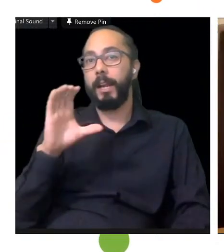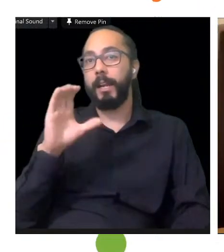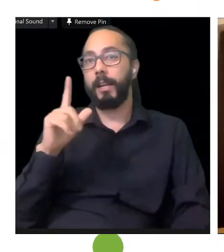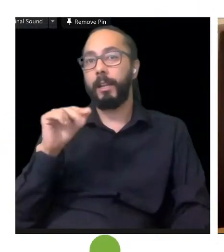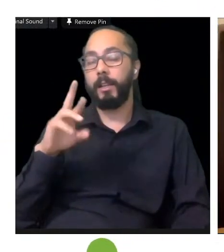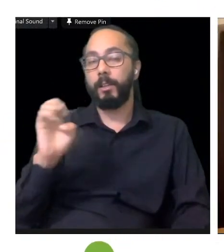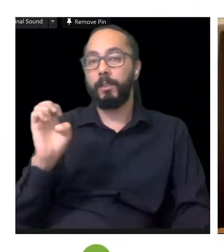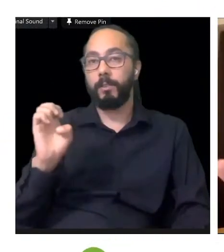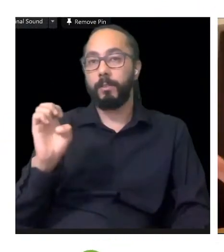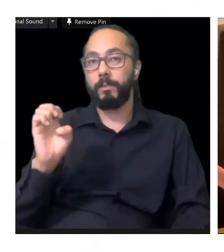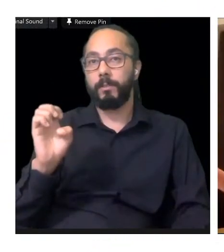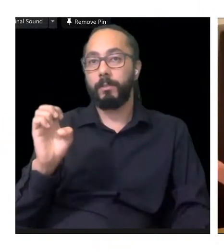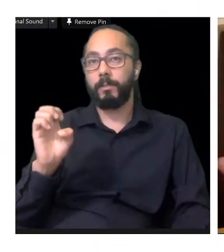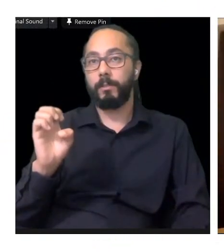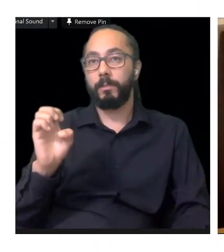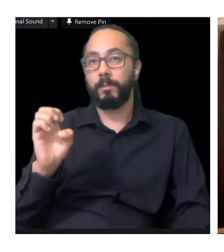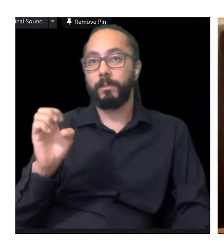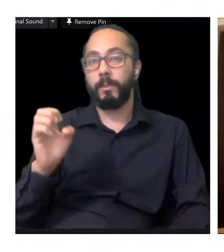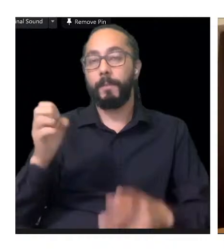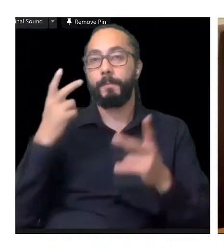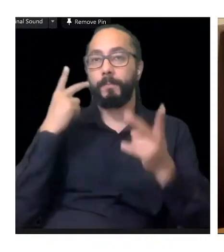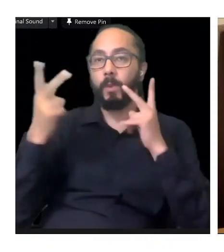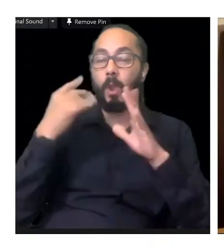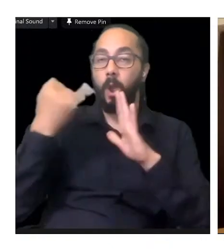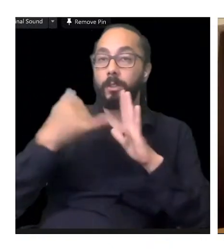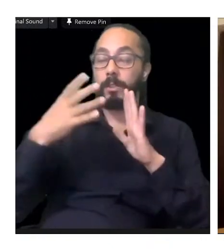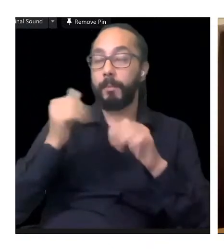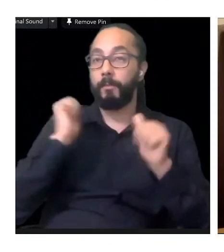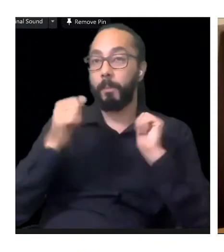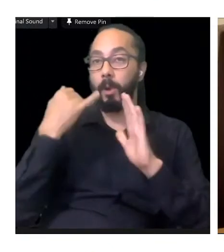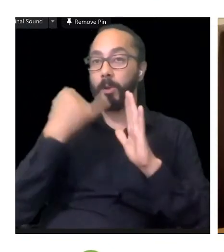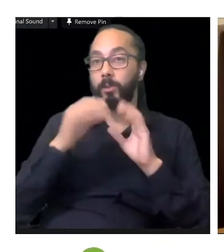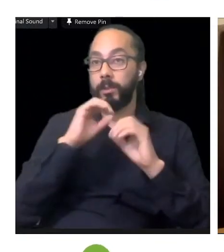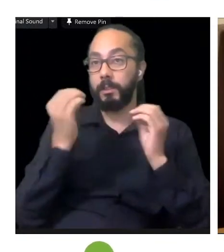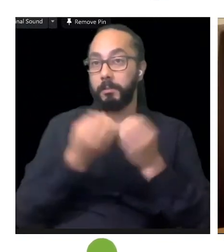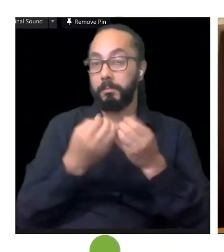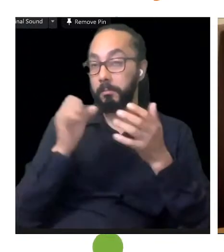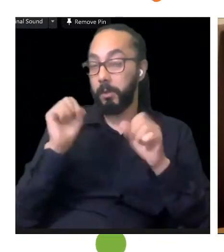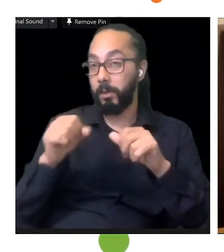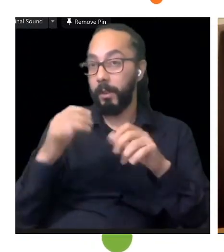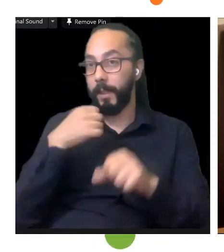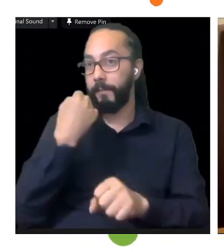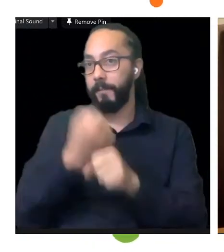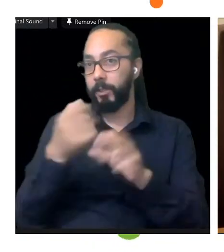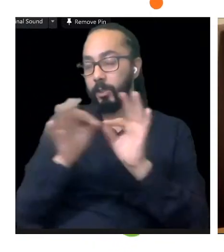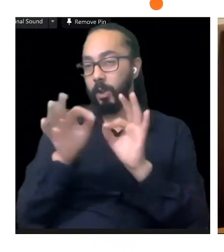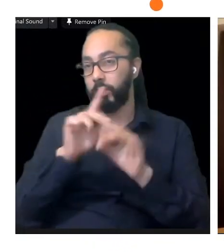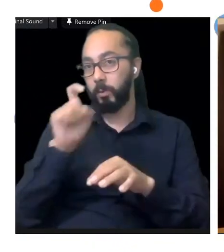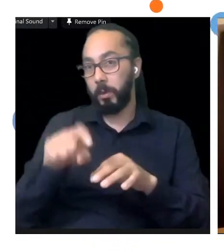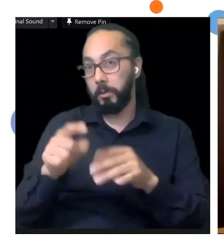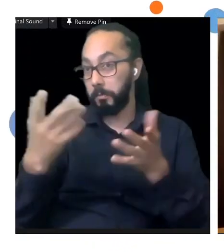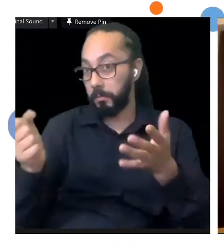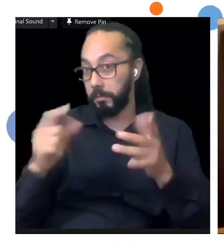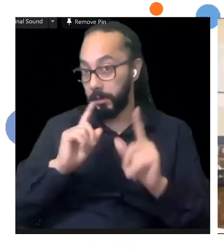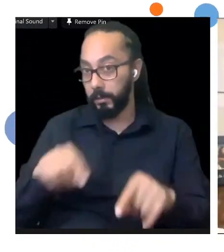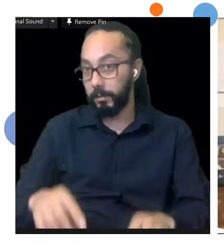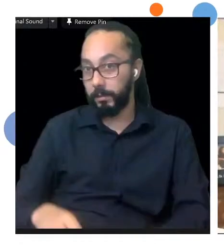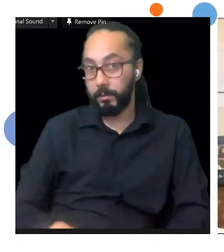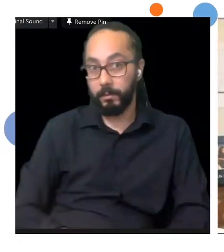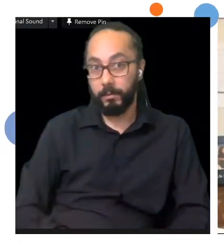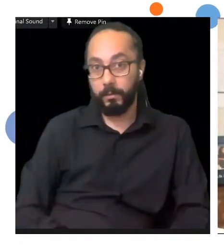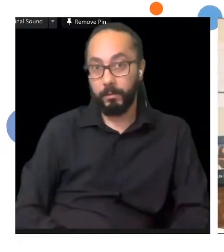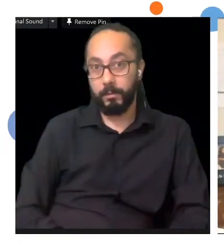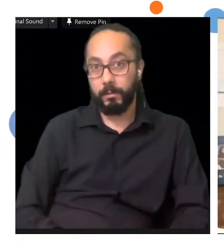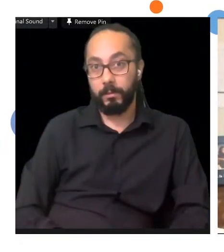staring down, you know, visual arts and performing arts organizations, if you just want to address that kind of fixed cost question. Yeah, I mean, I can